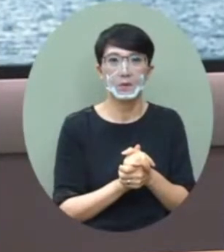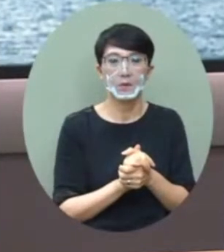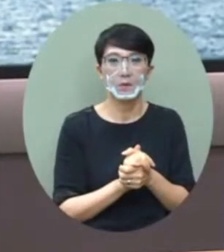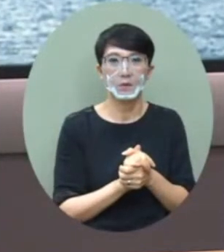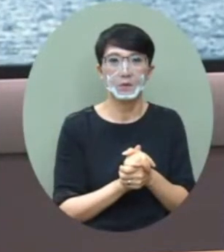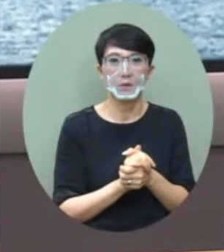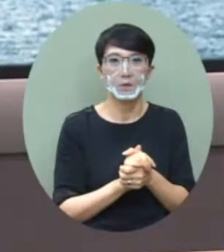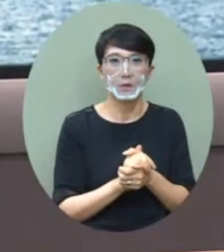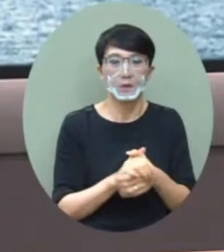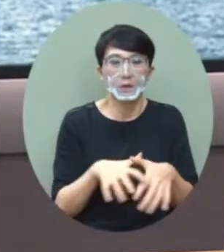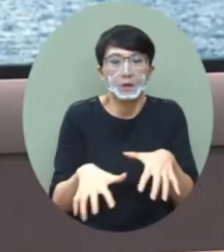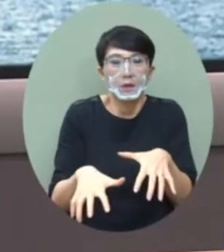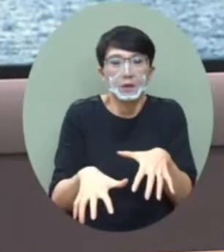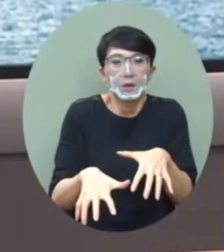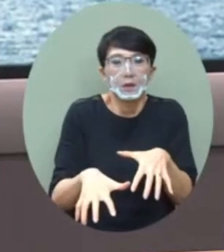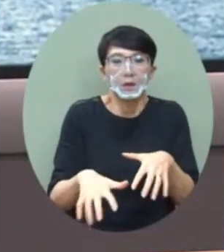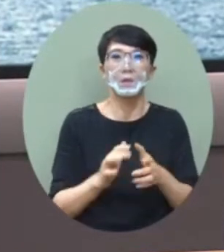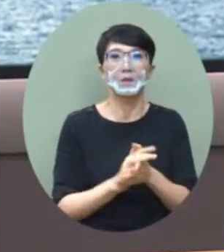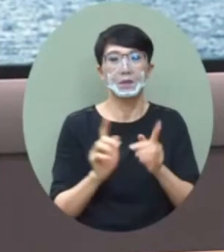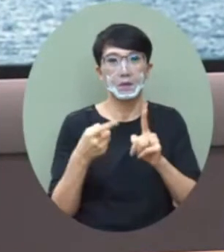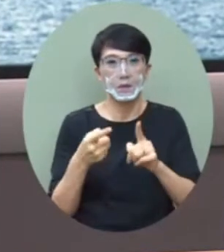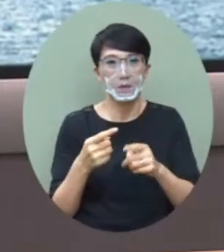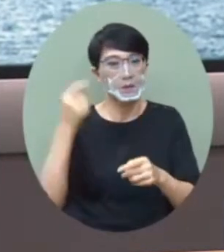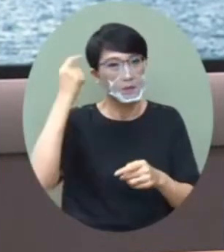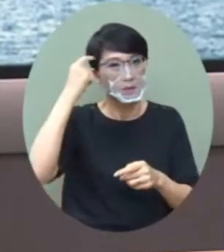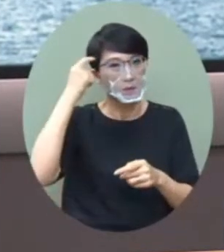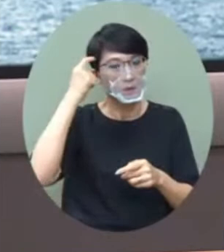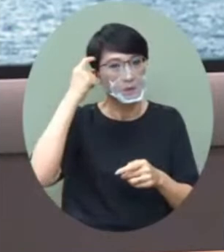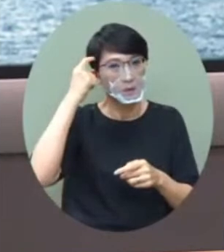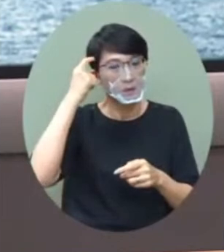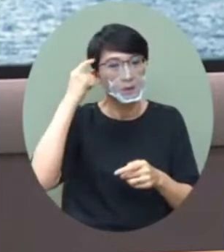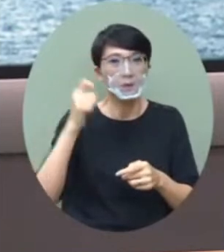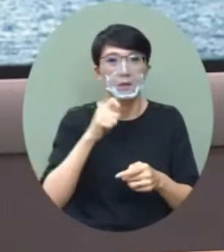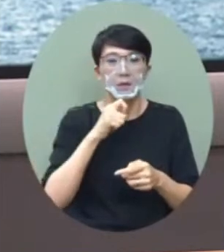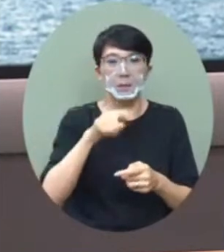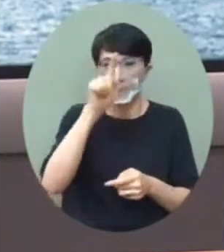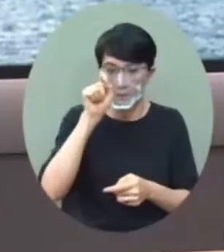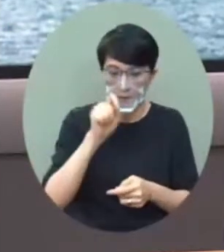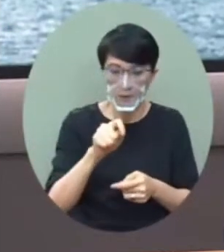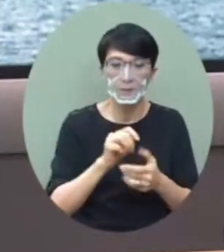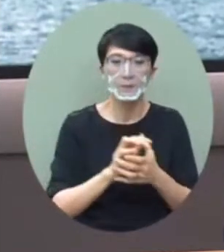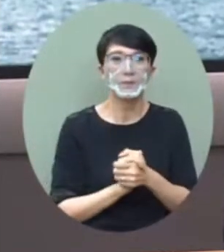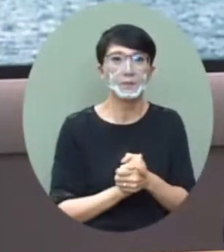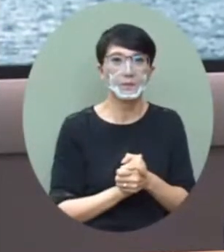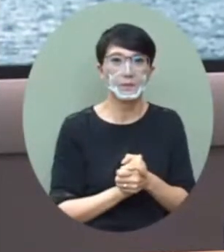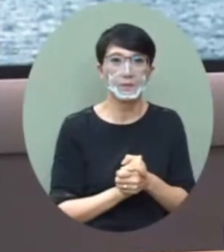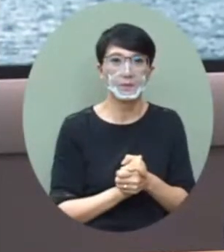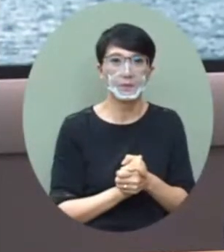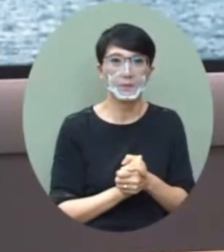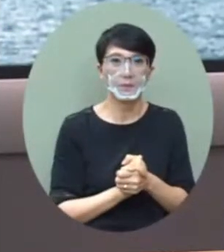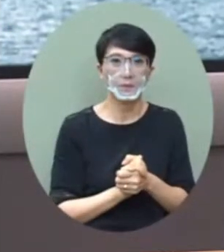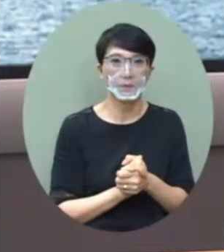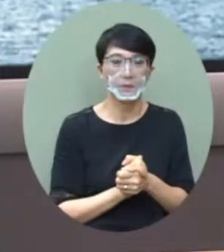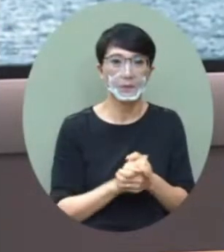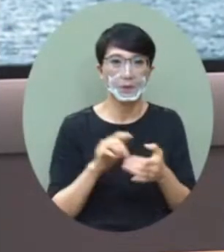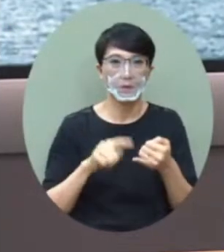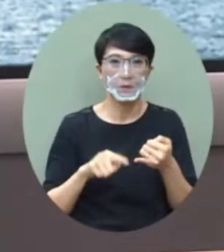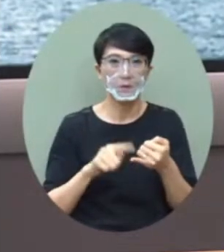disorder. He lived in a home for the disabled, and the patient had epilepsy and